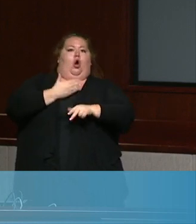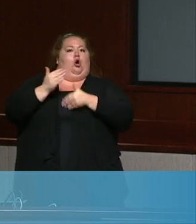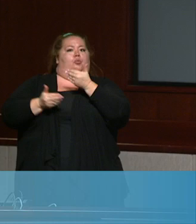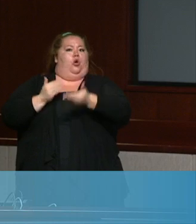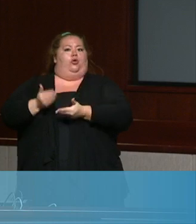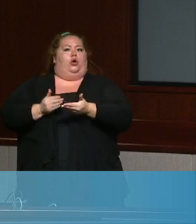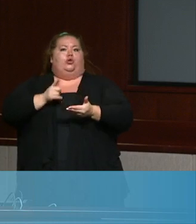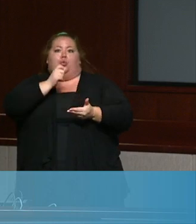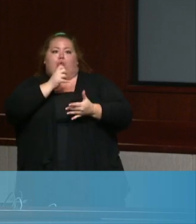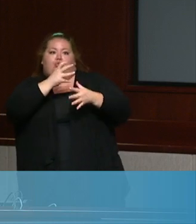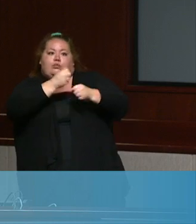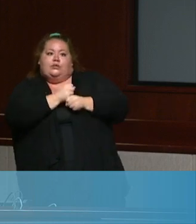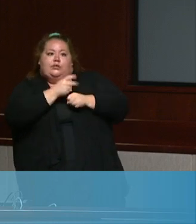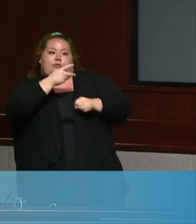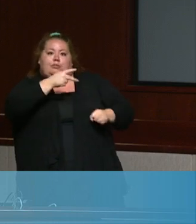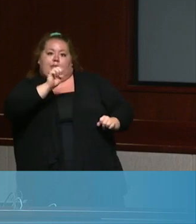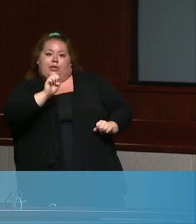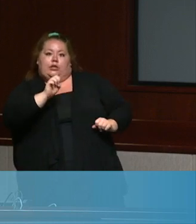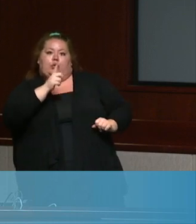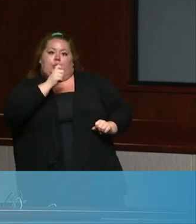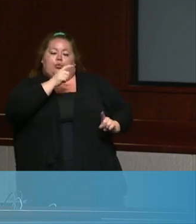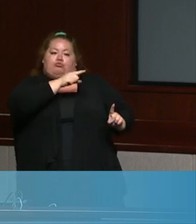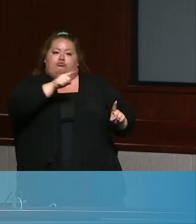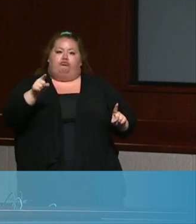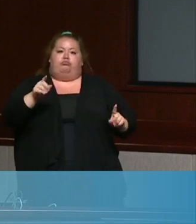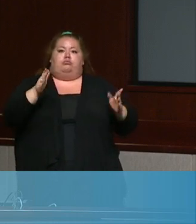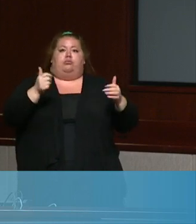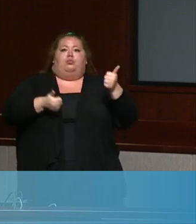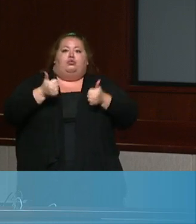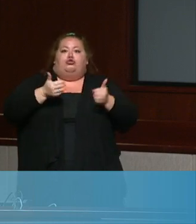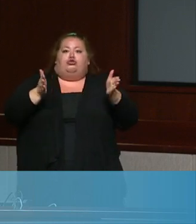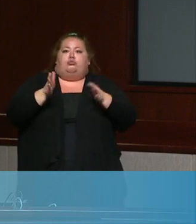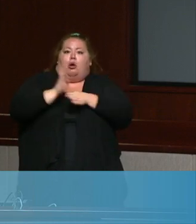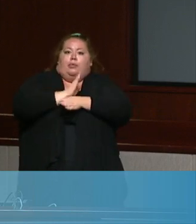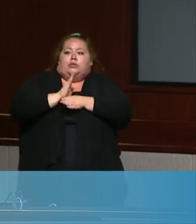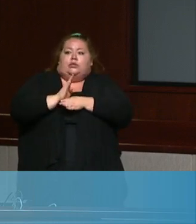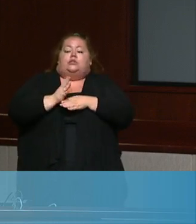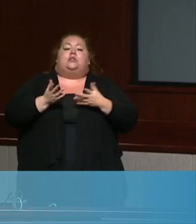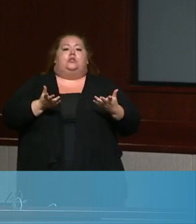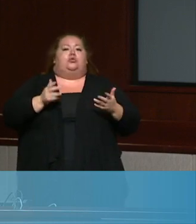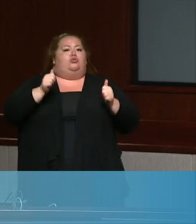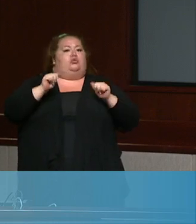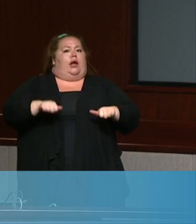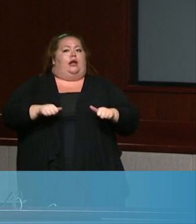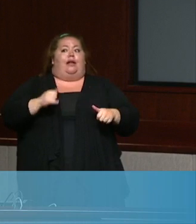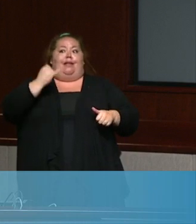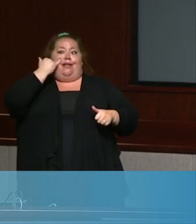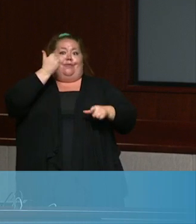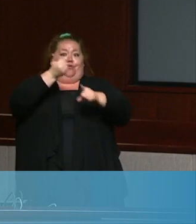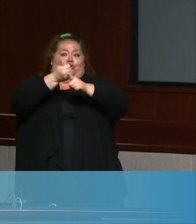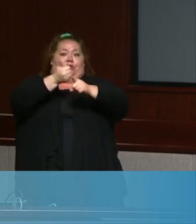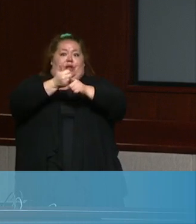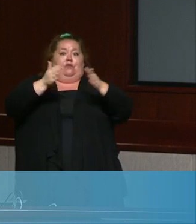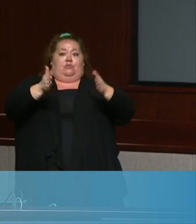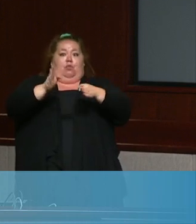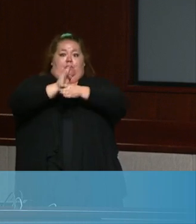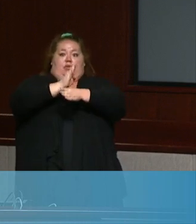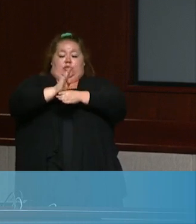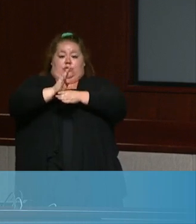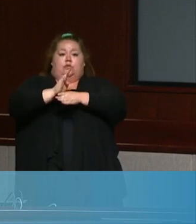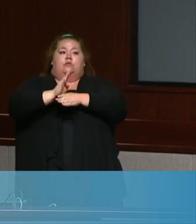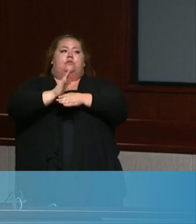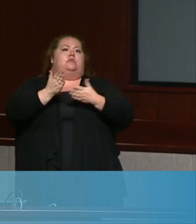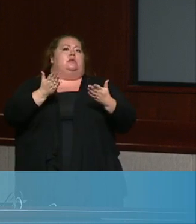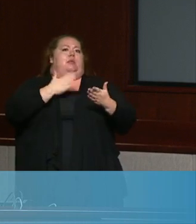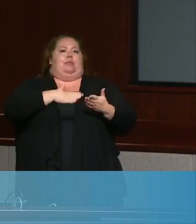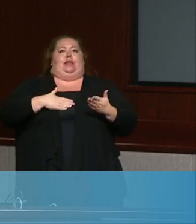receiving this personal protective equipment. Small businesses, if you are a small business here in Kern County, you can fill